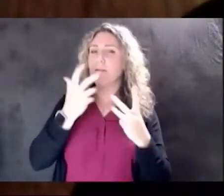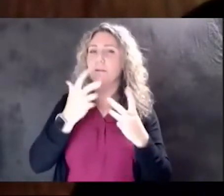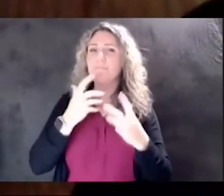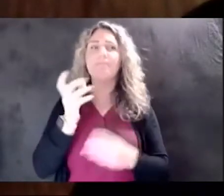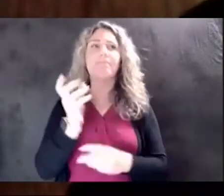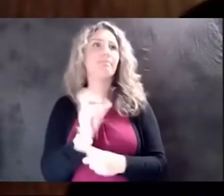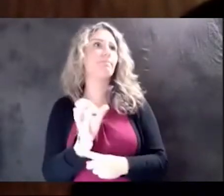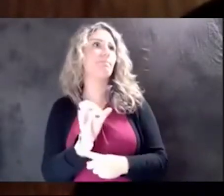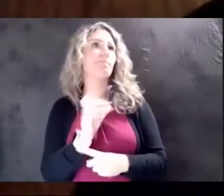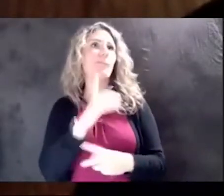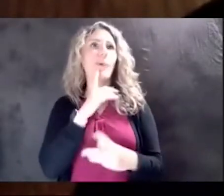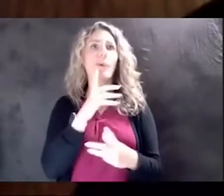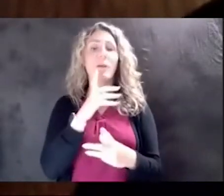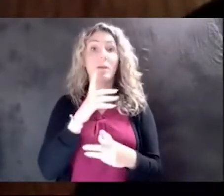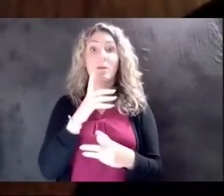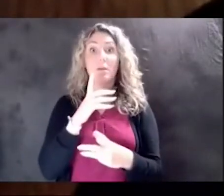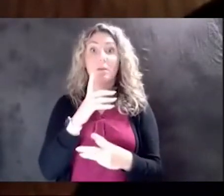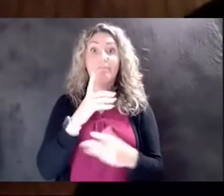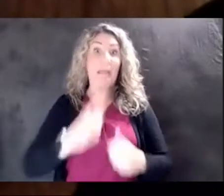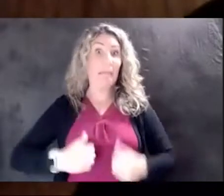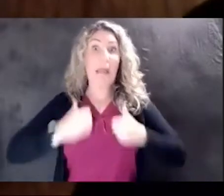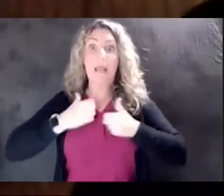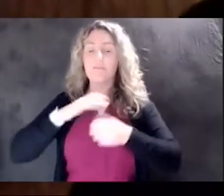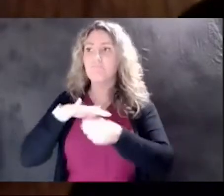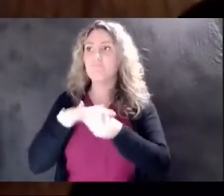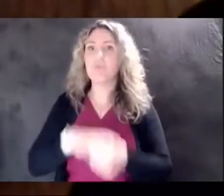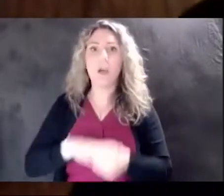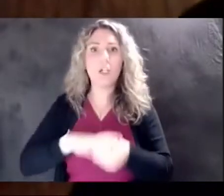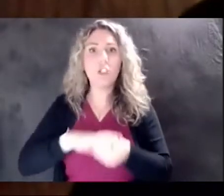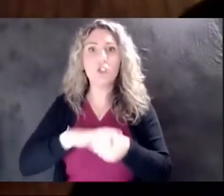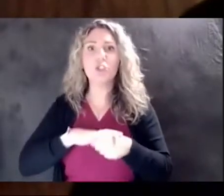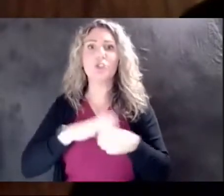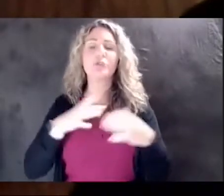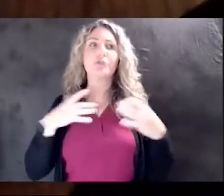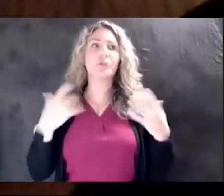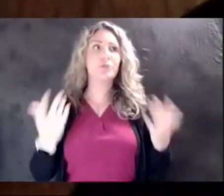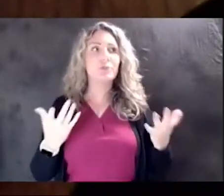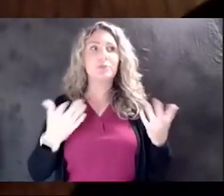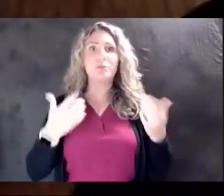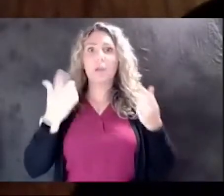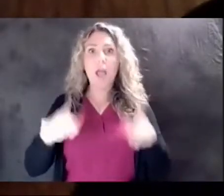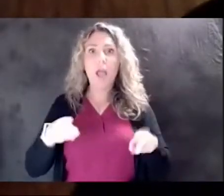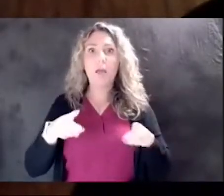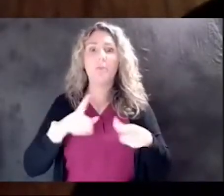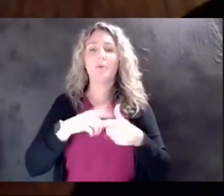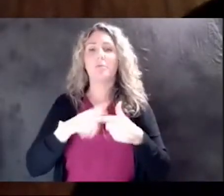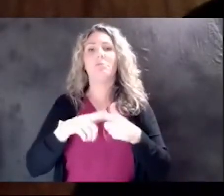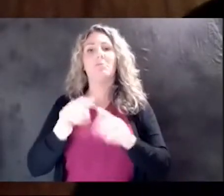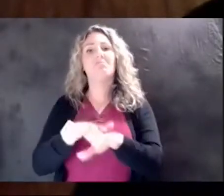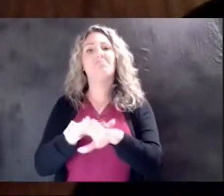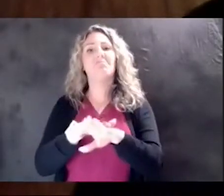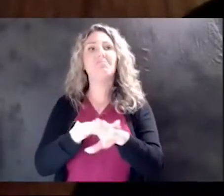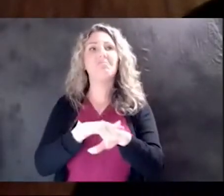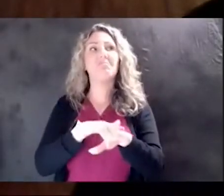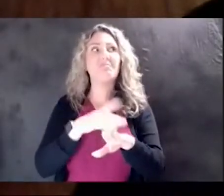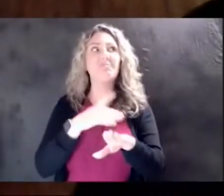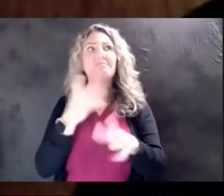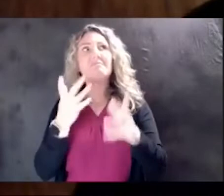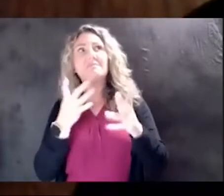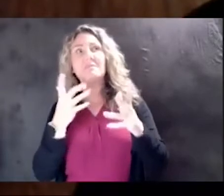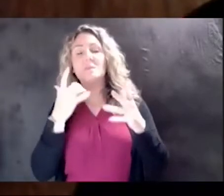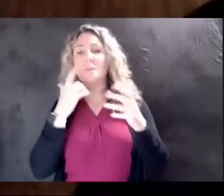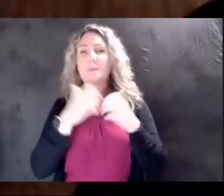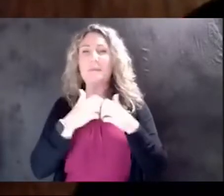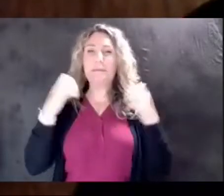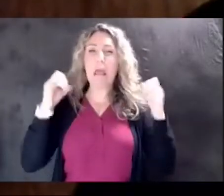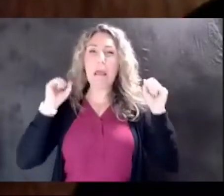The pressures of life kicked in, and so I slowed down on my